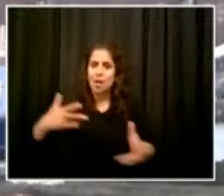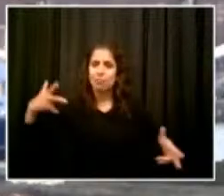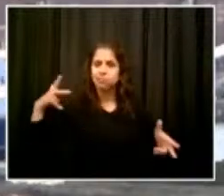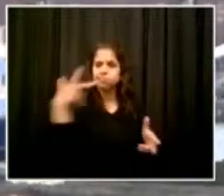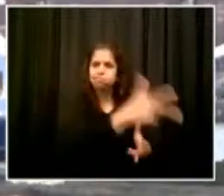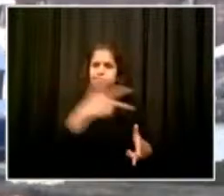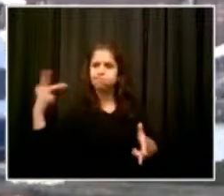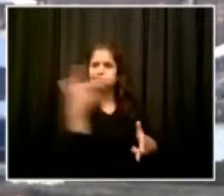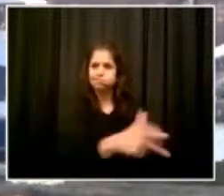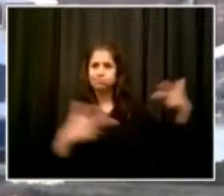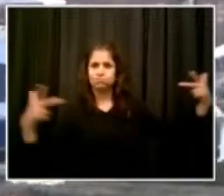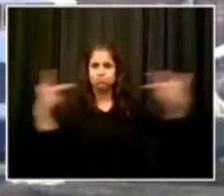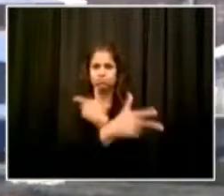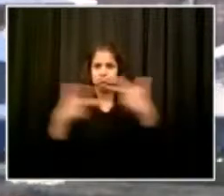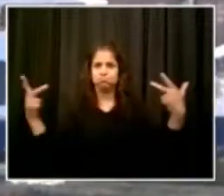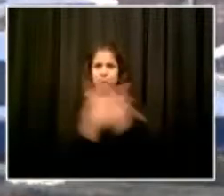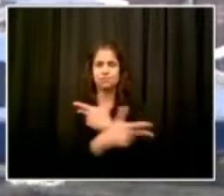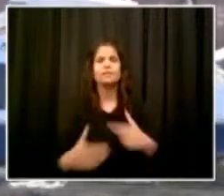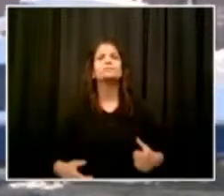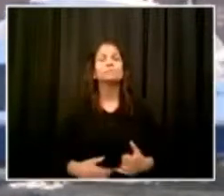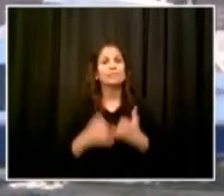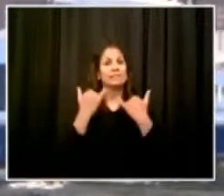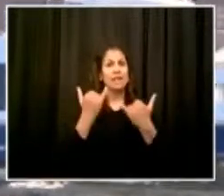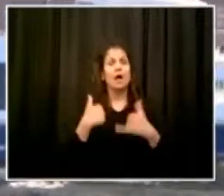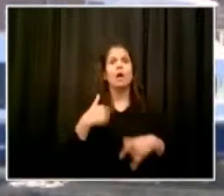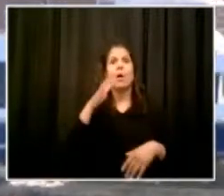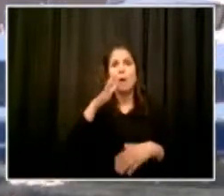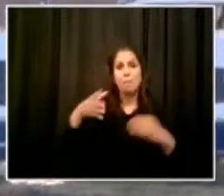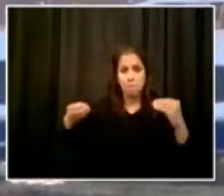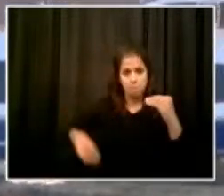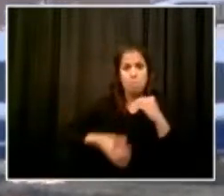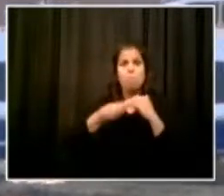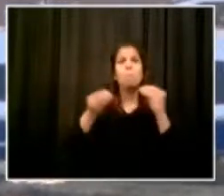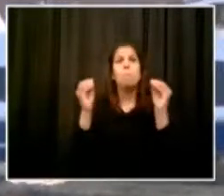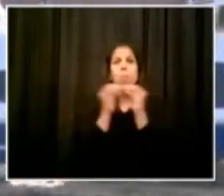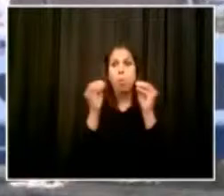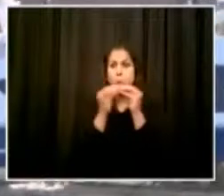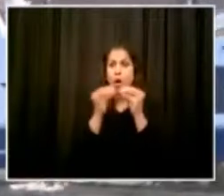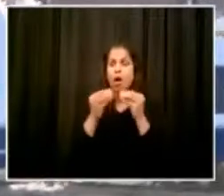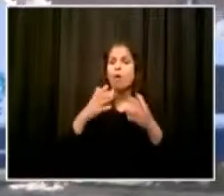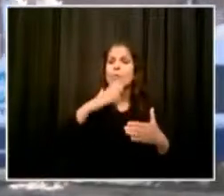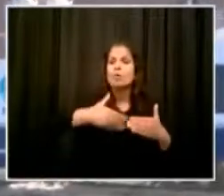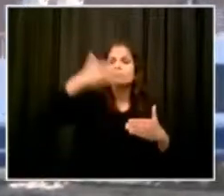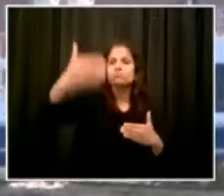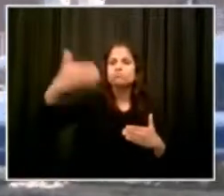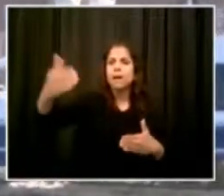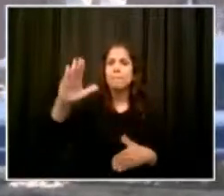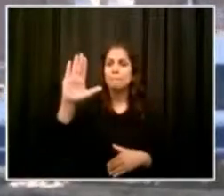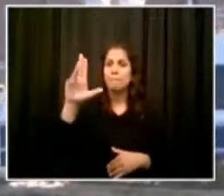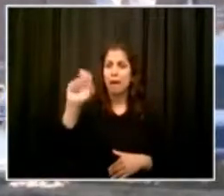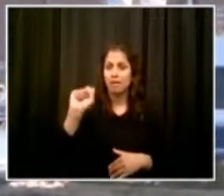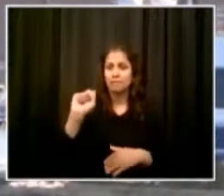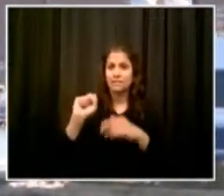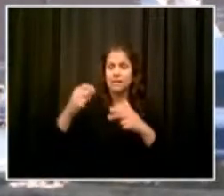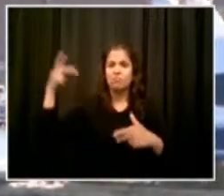been working, and that opens the door to a very positive future for New York City. And this is a great time to do it because we've got to give people confidence to come back